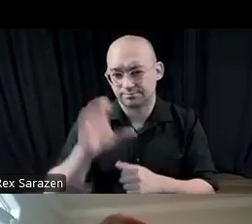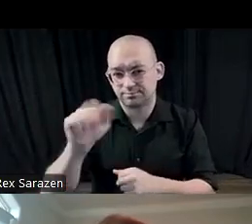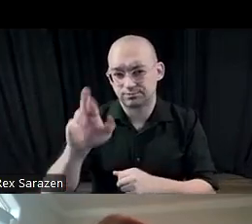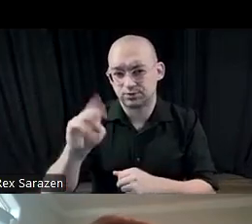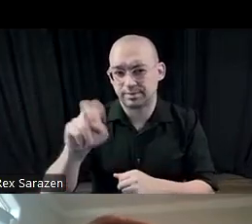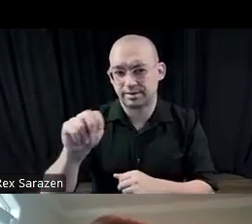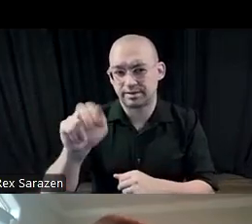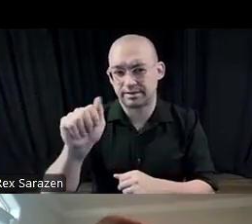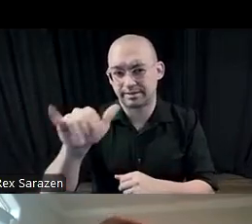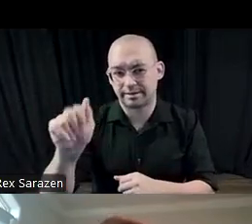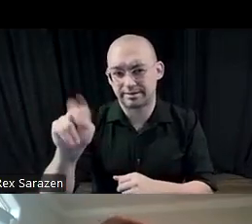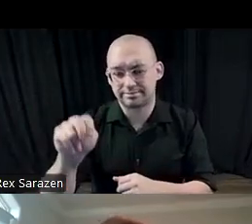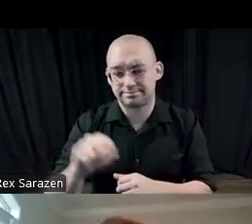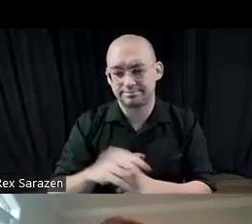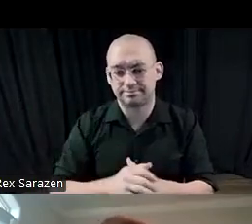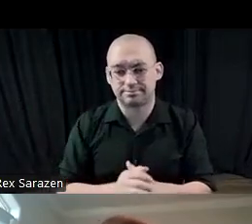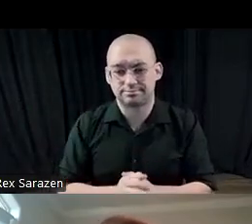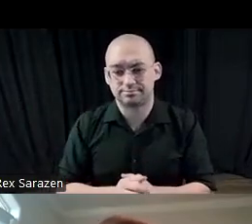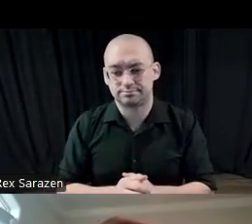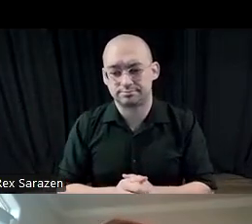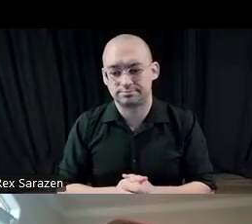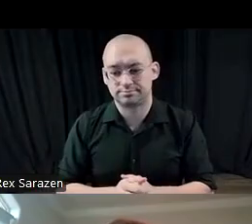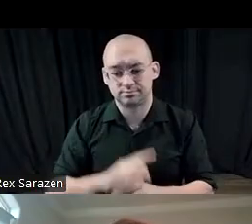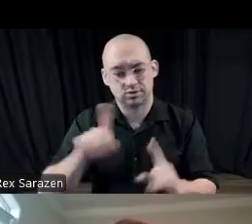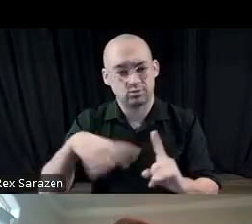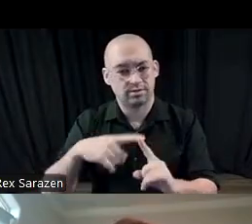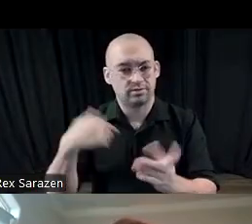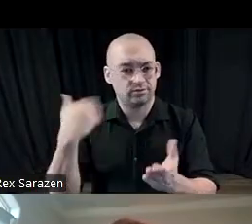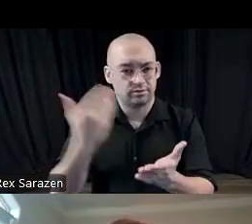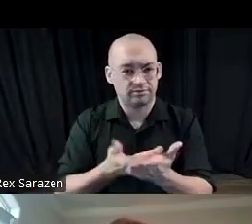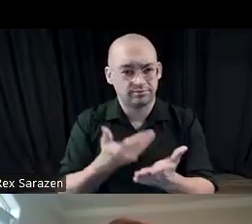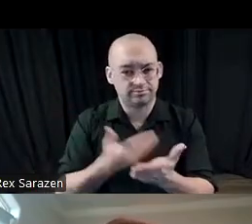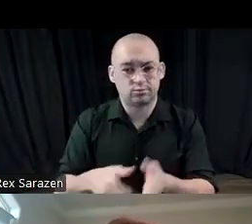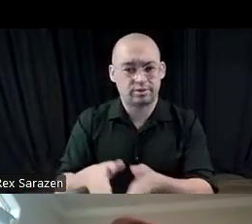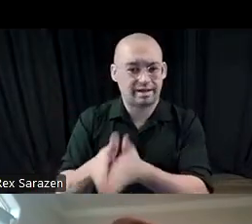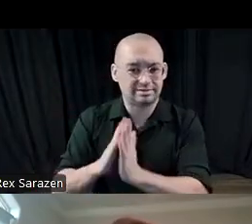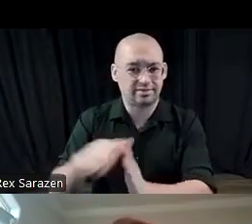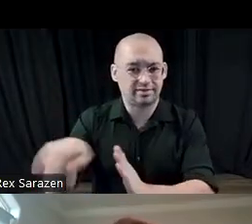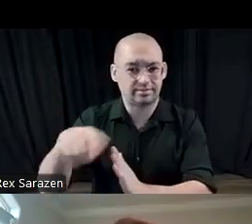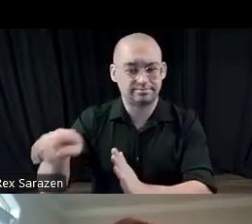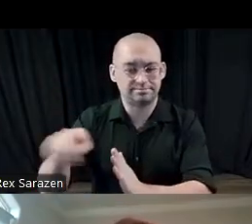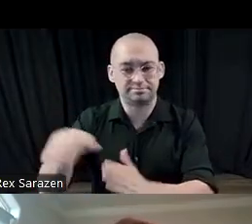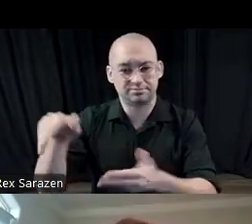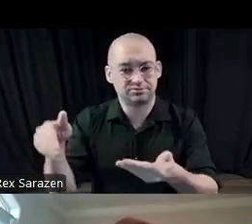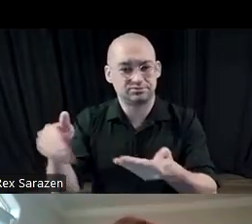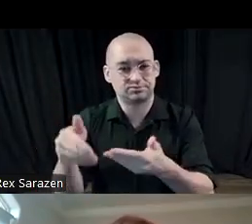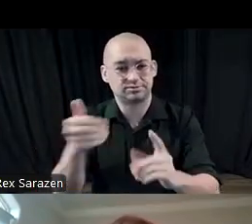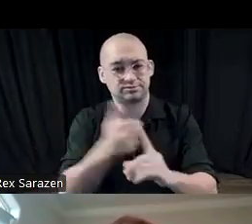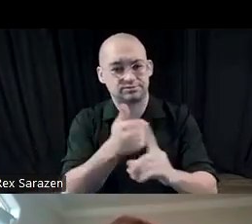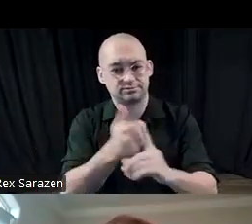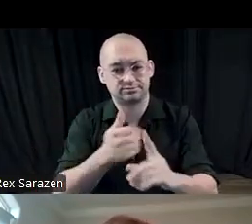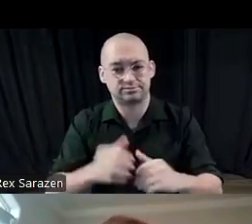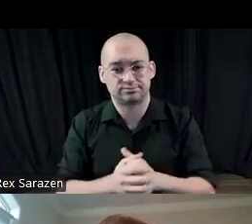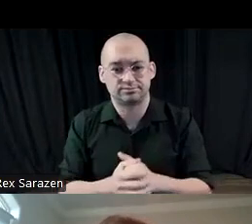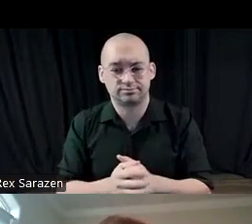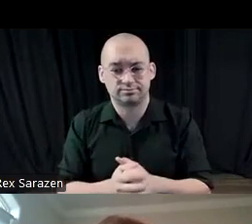Ayan, or Ayan. And so when they come, we'll maybe ask Carmen to introduce herself. This is again